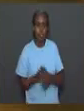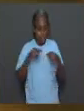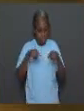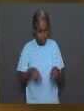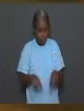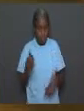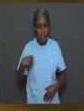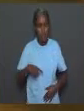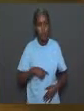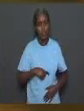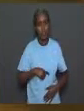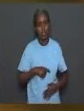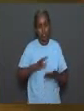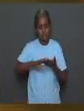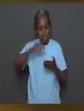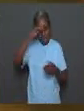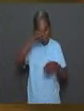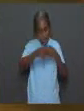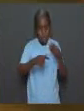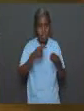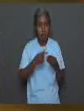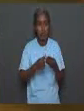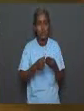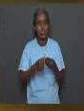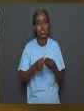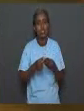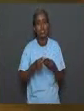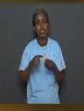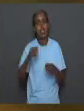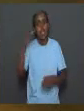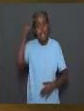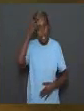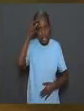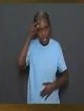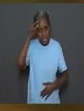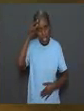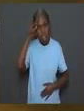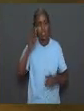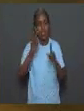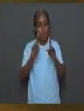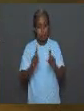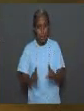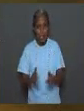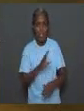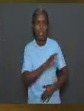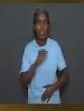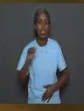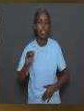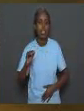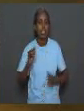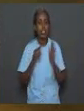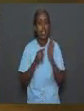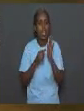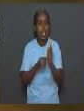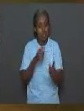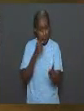Today, we are going to learn about the classical, empirical, and